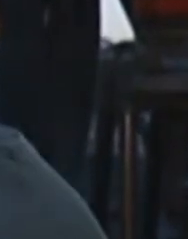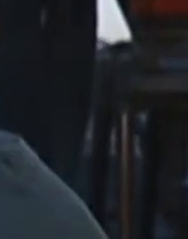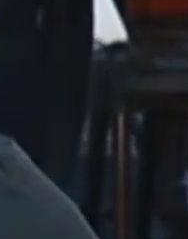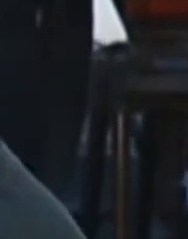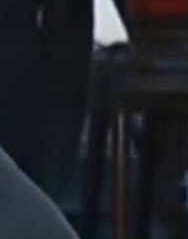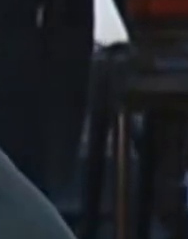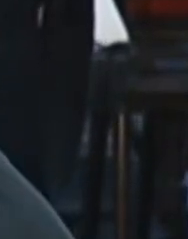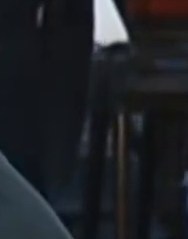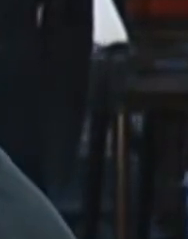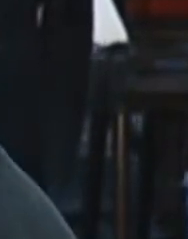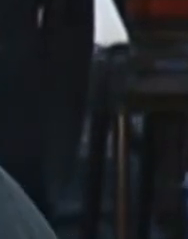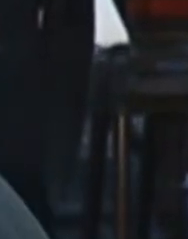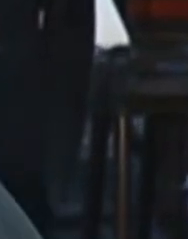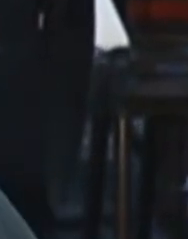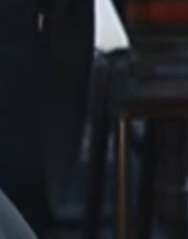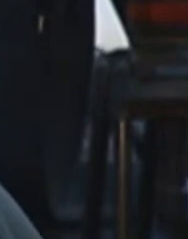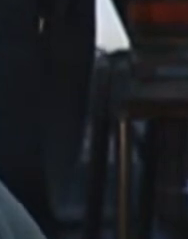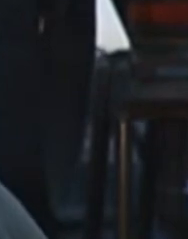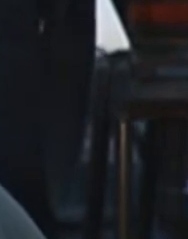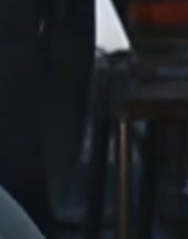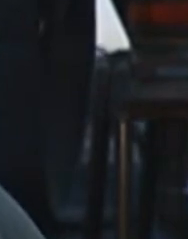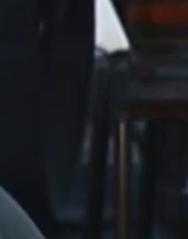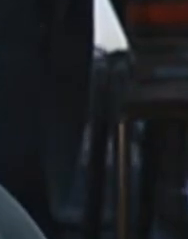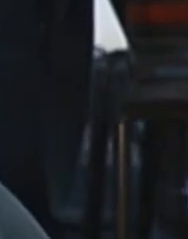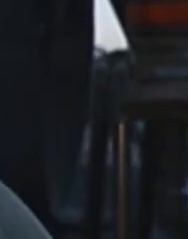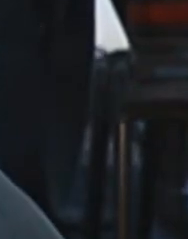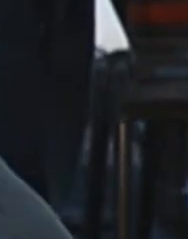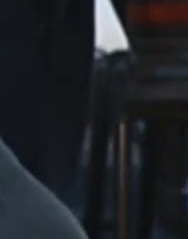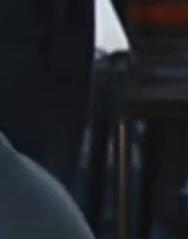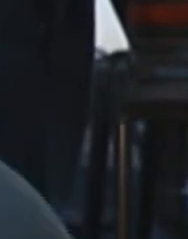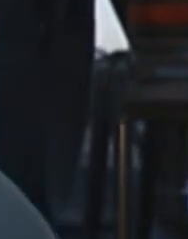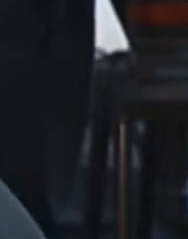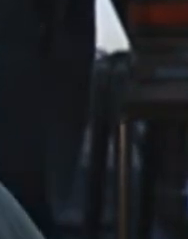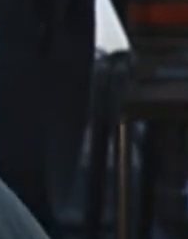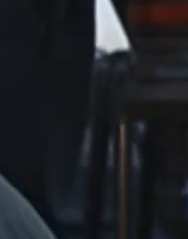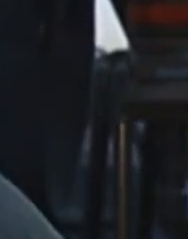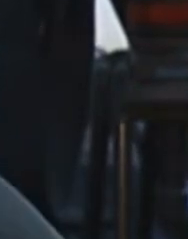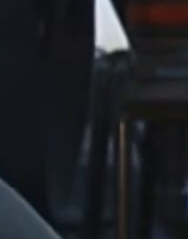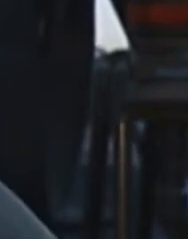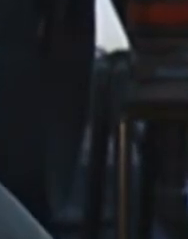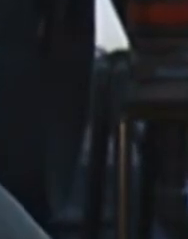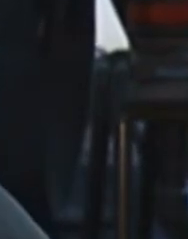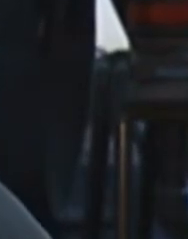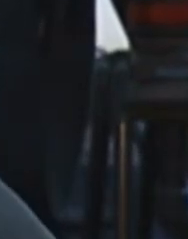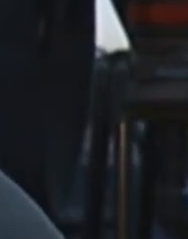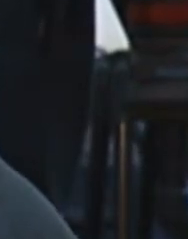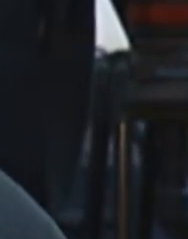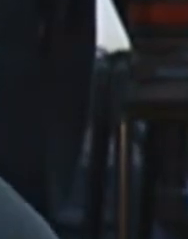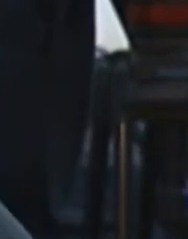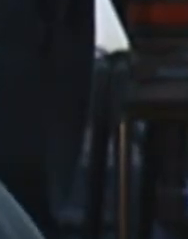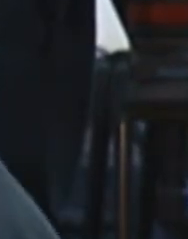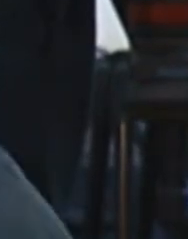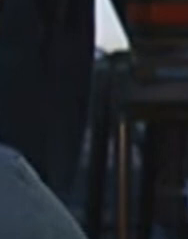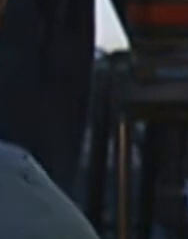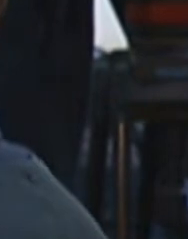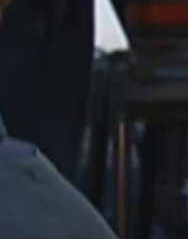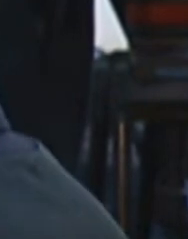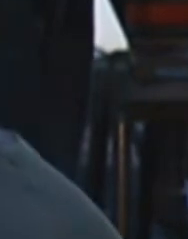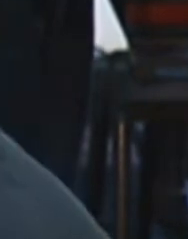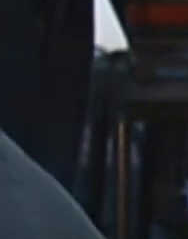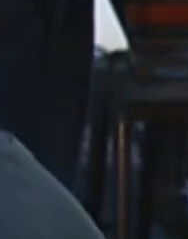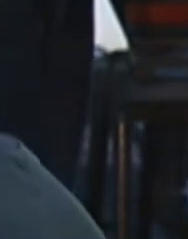client is not a fighter. My client does not have